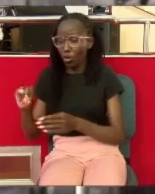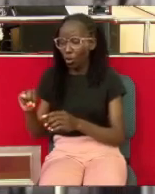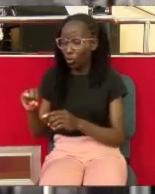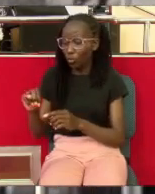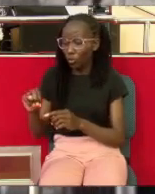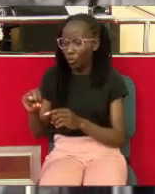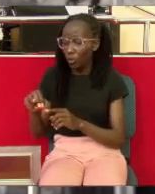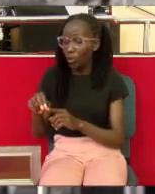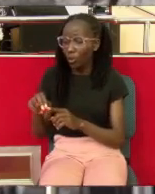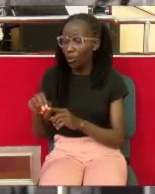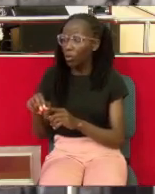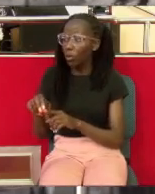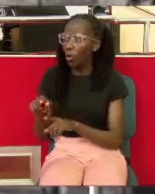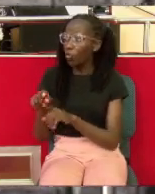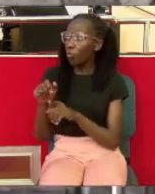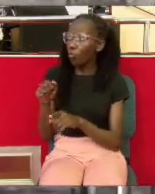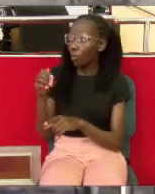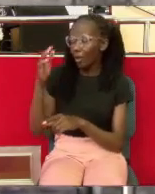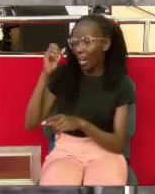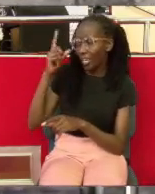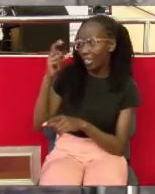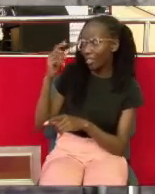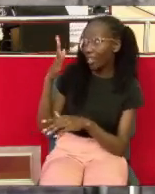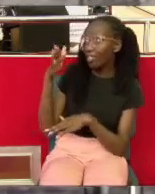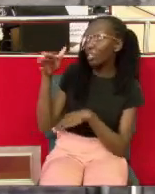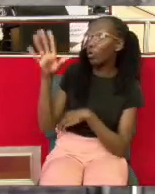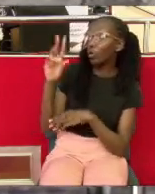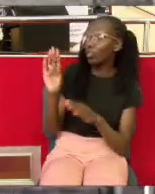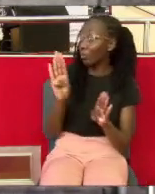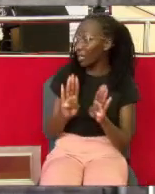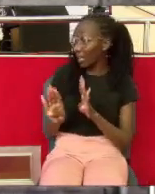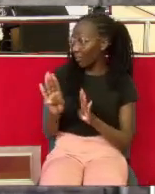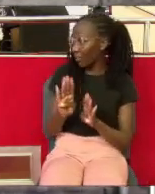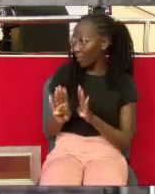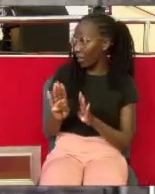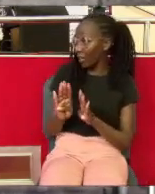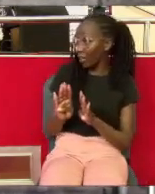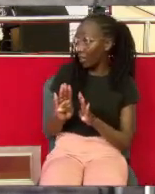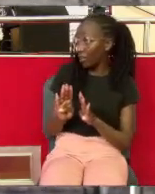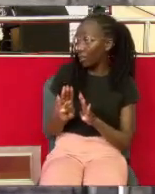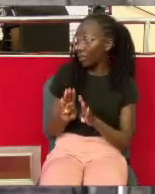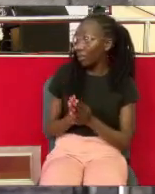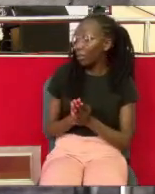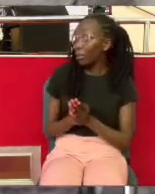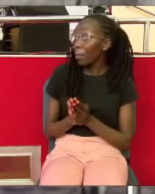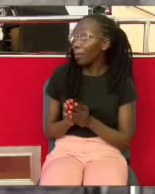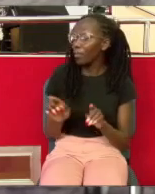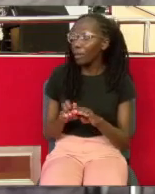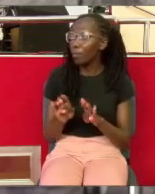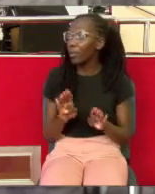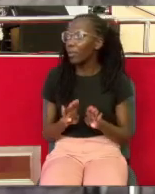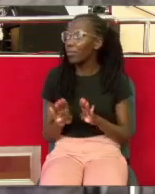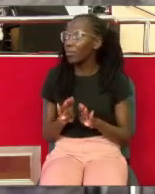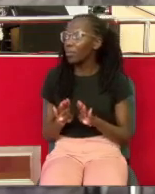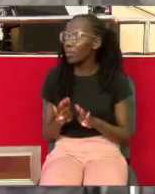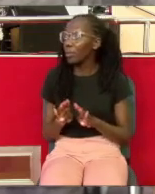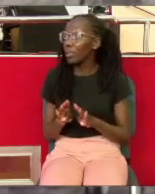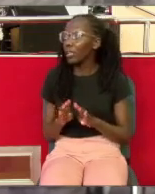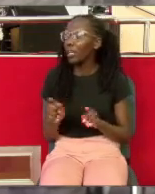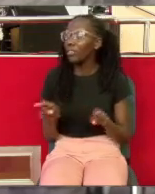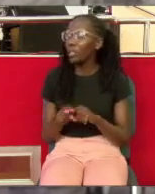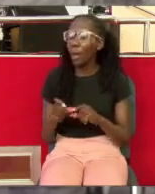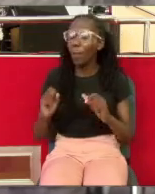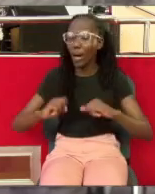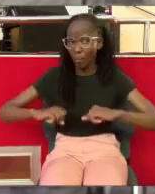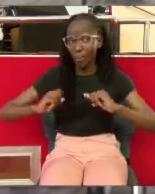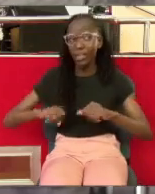understanding God's character. Ambaye inakuja sababu ya His attribute. tabia zake, his abilities, uwezo wake,